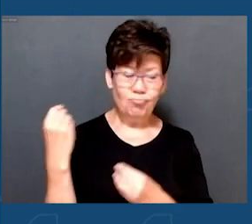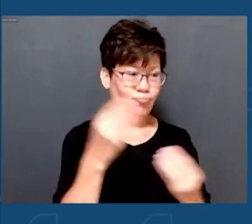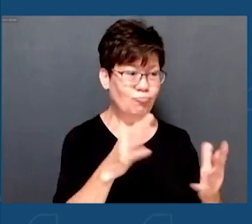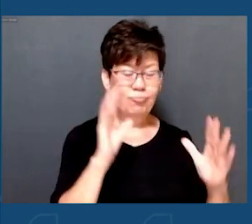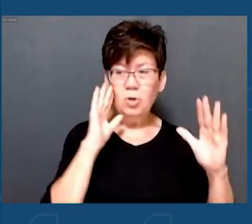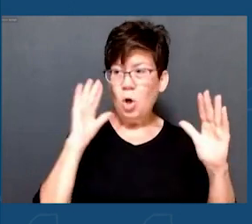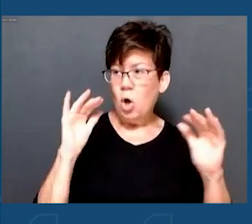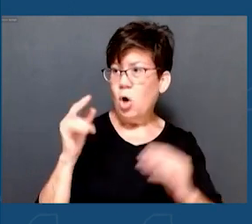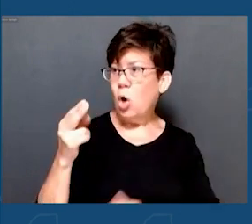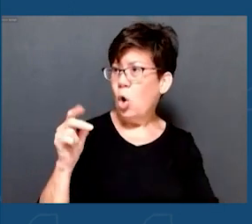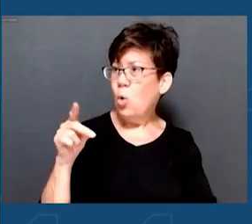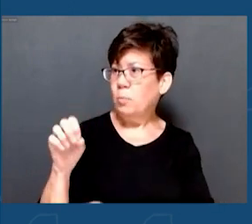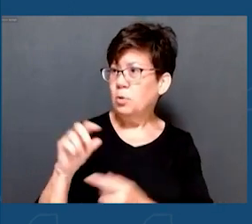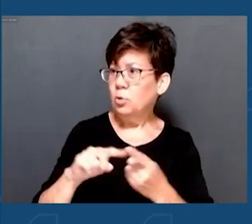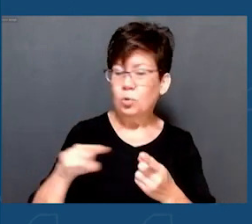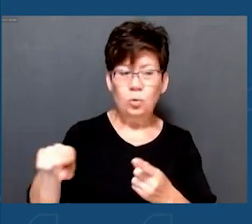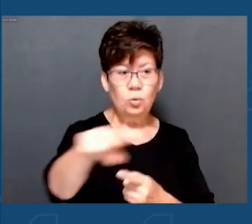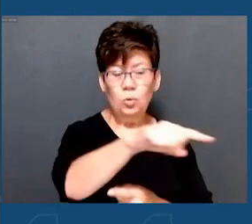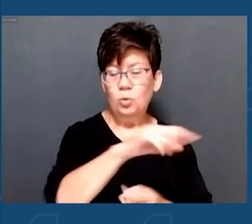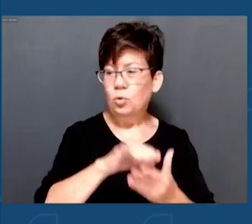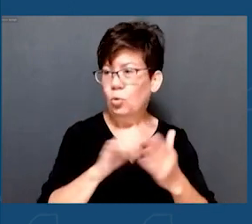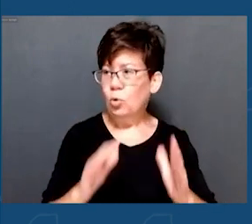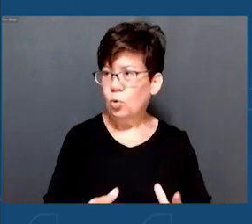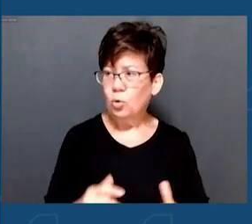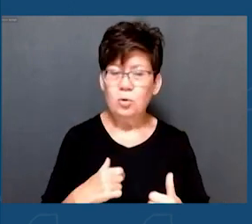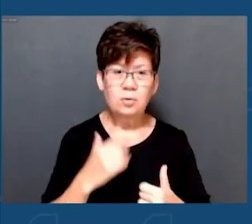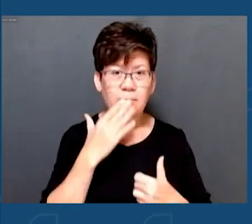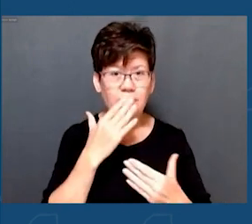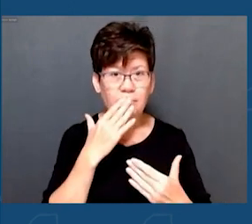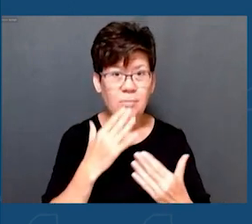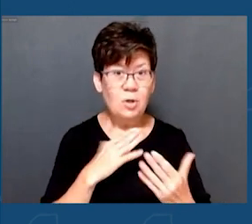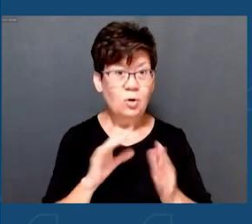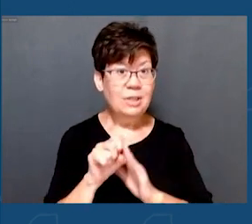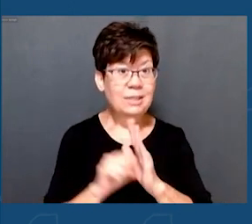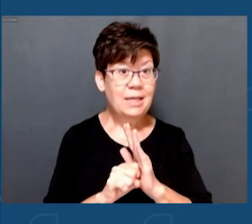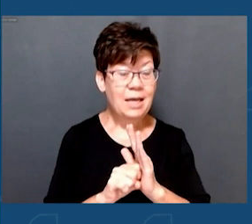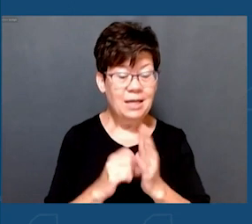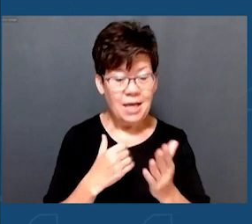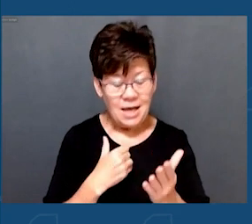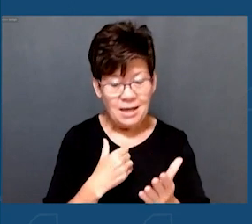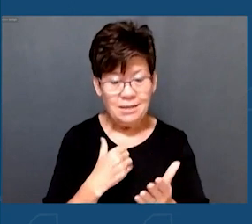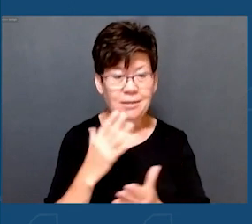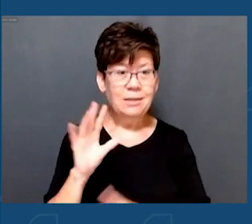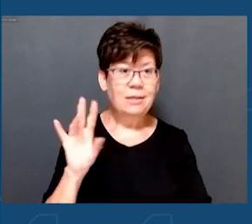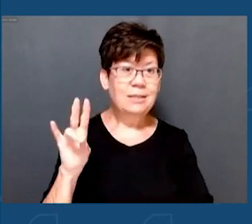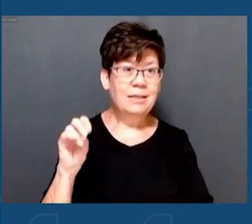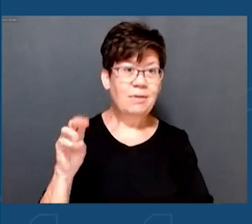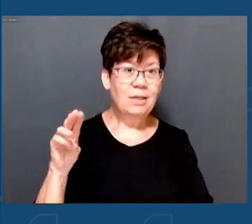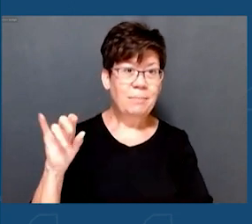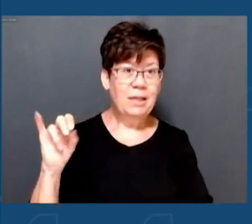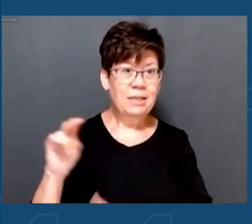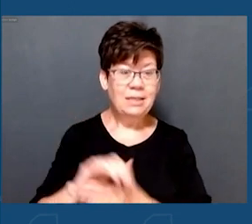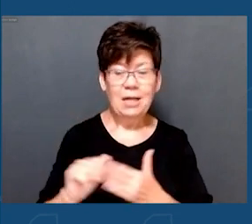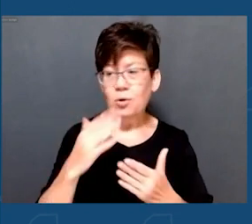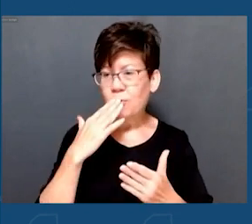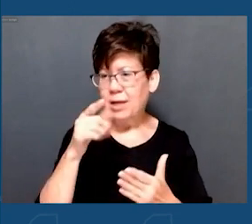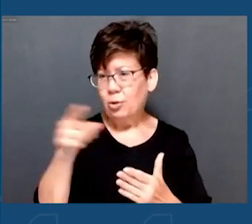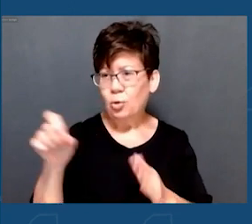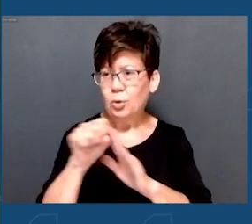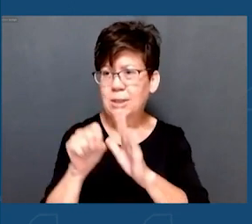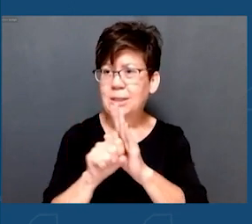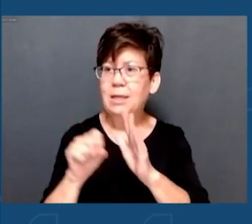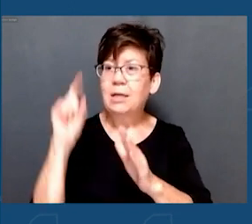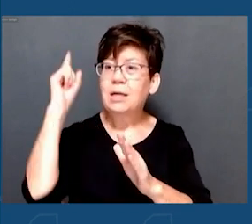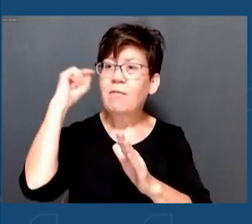grateful that we could support this as well. I know the state came up with over $70 million. Again, thank you to my partners in state government. And we're going